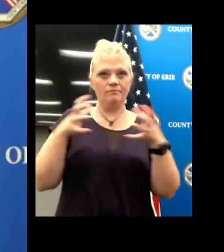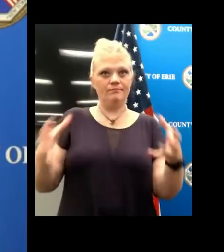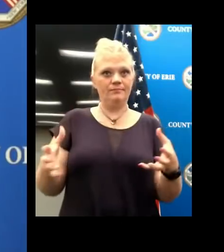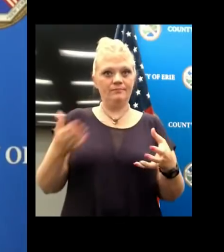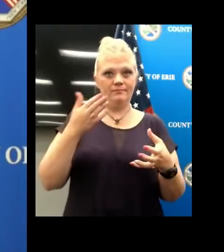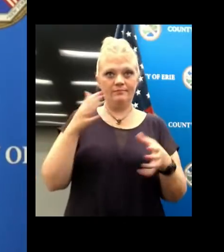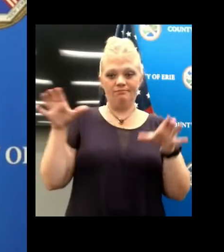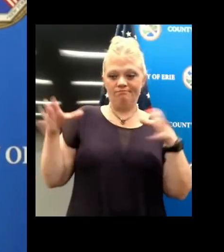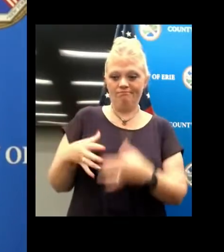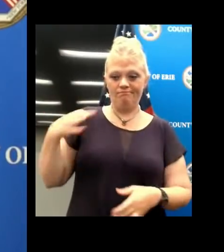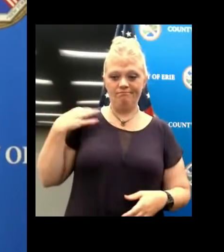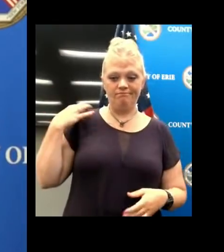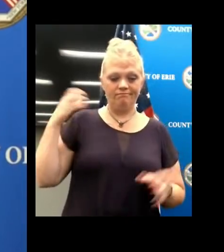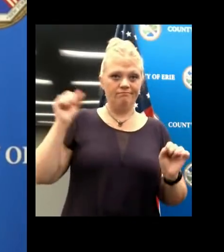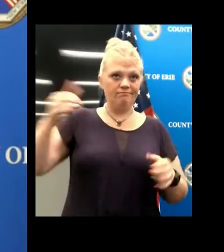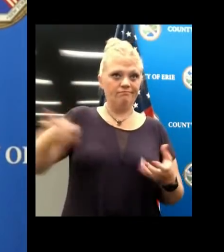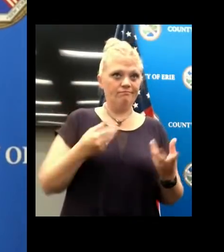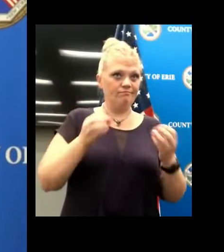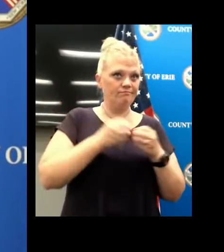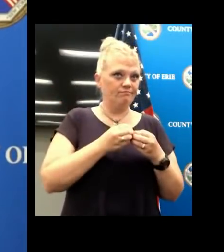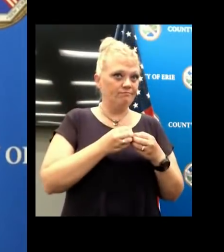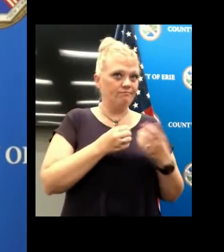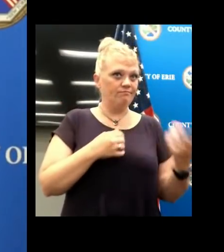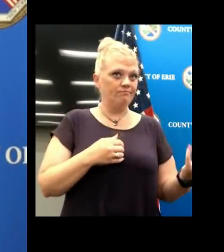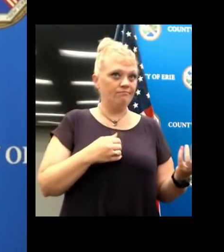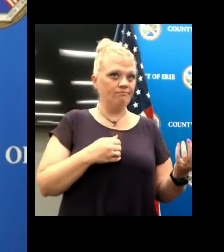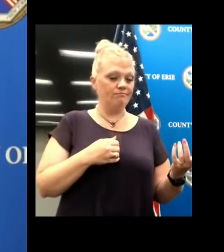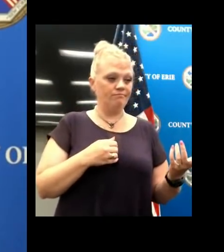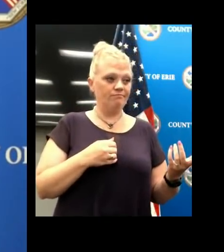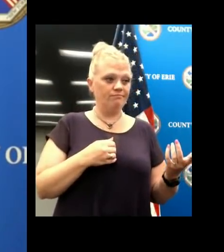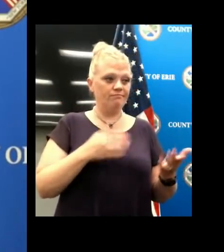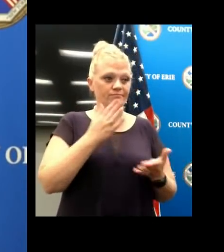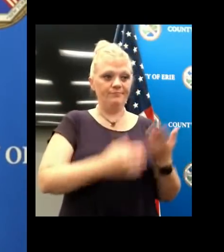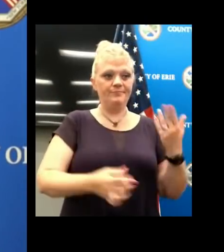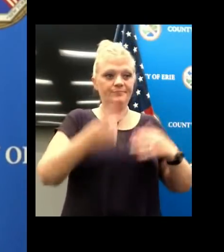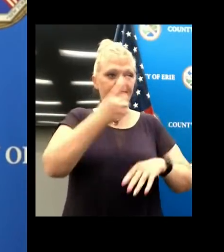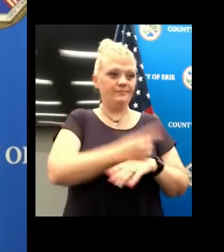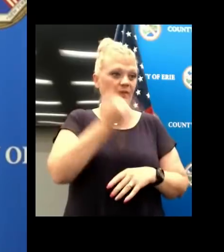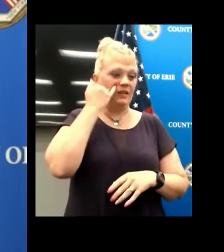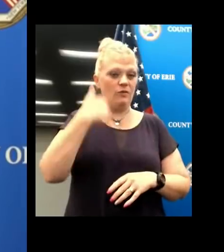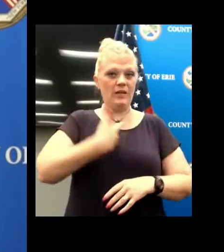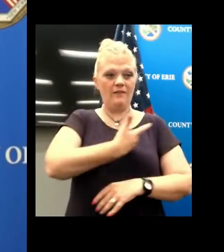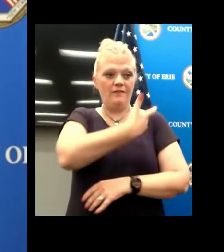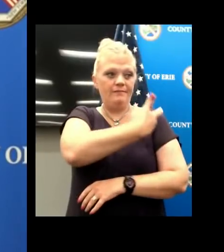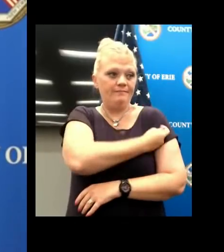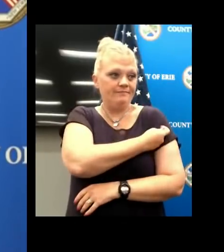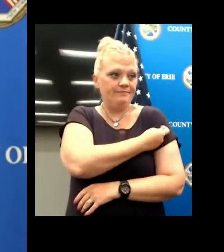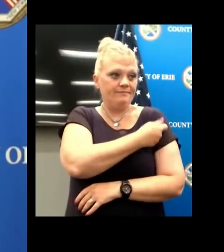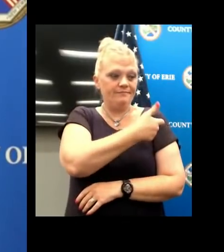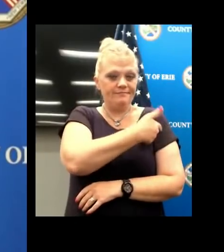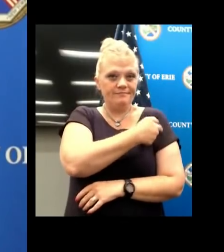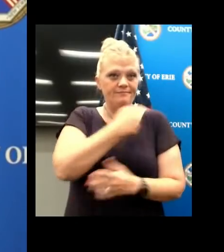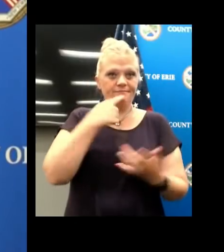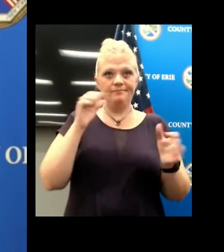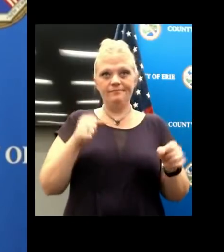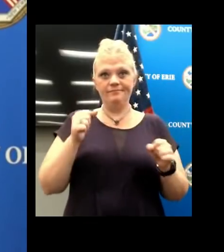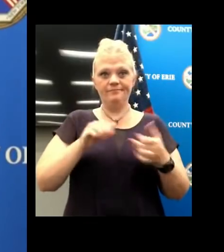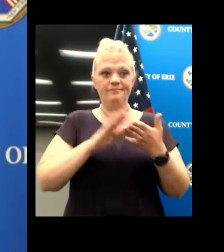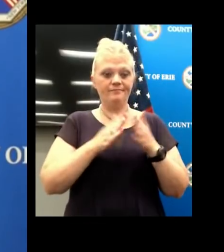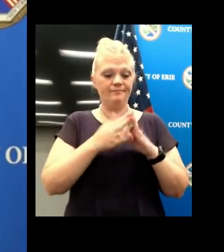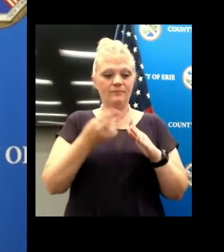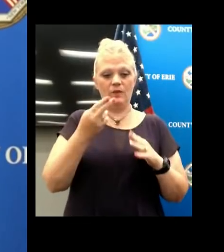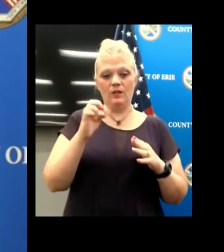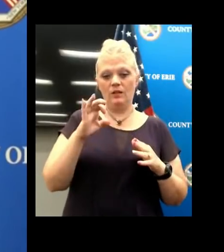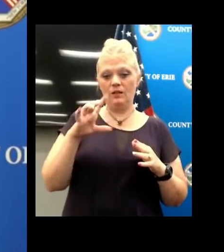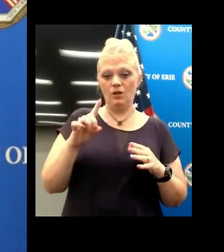we can hire more. And then if we don't, if someday if we have a vaccine and we are able to get community herd